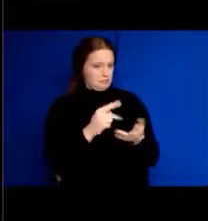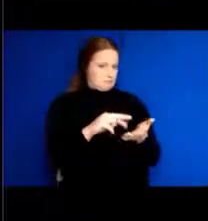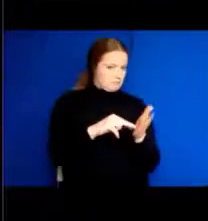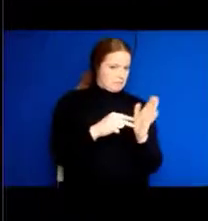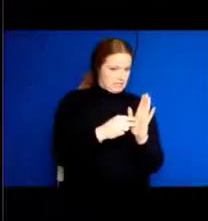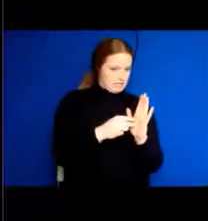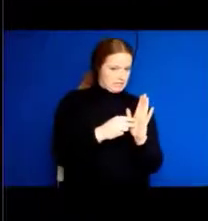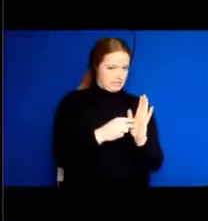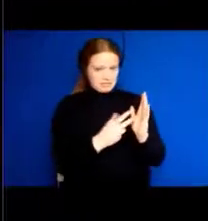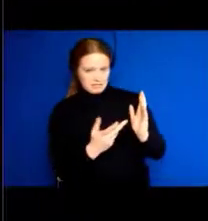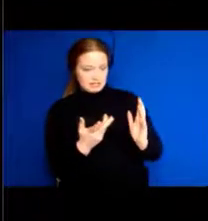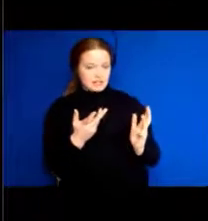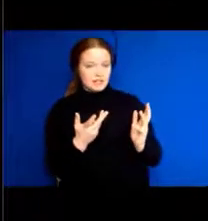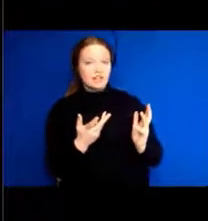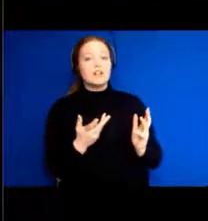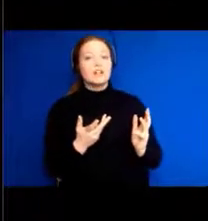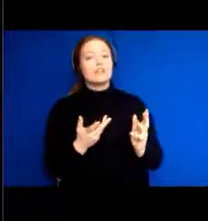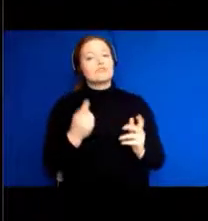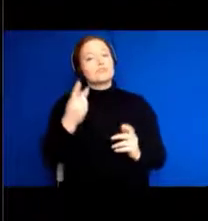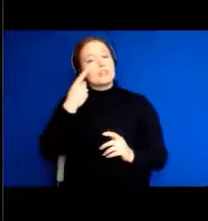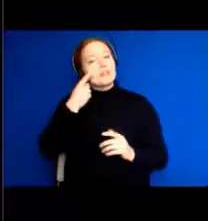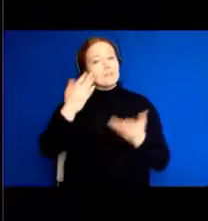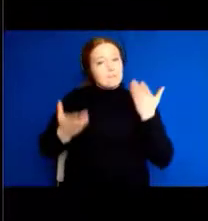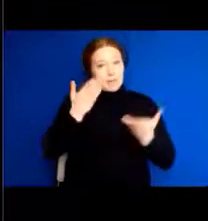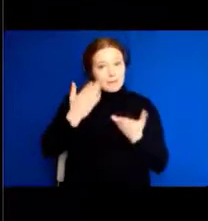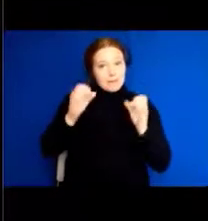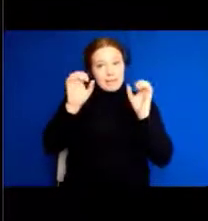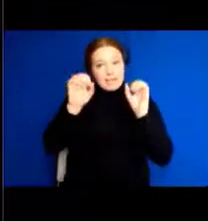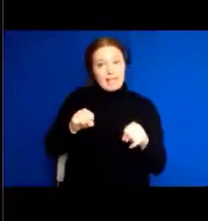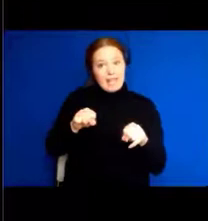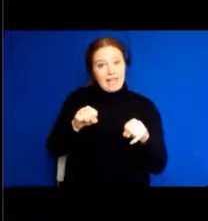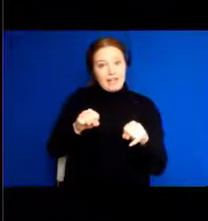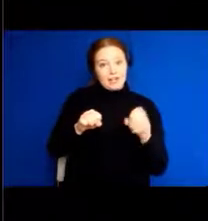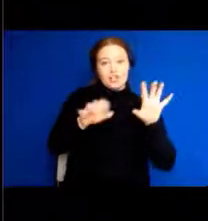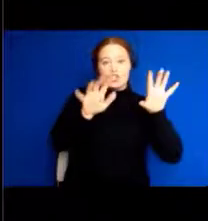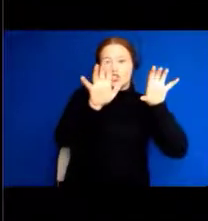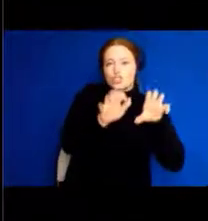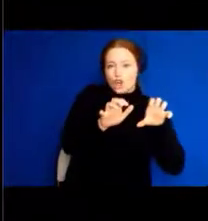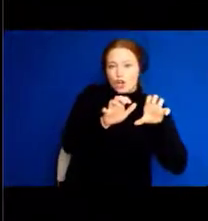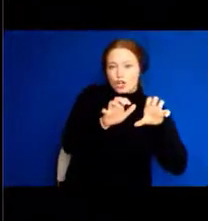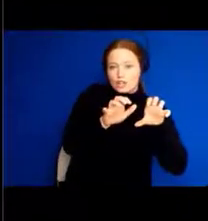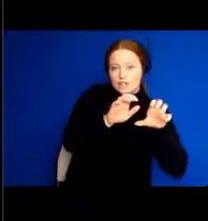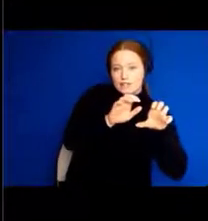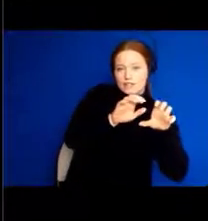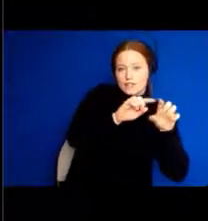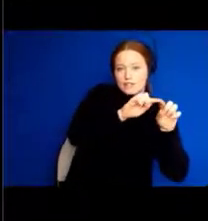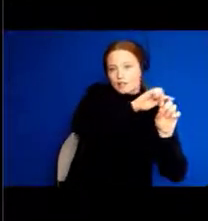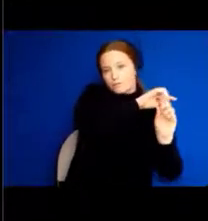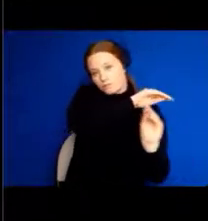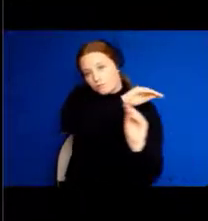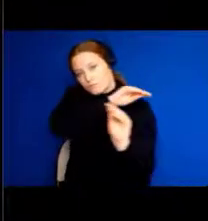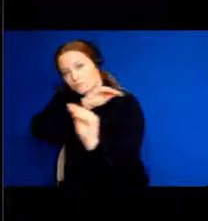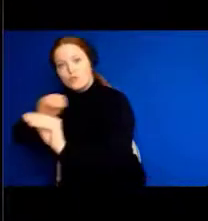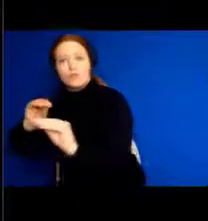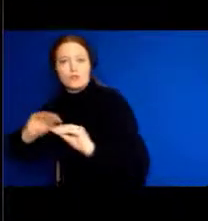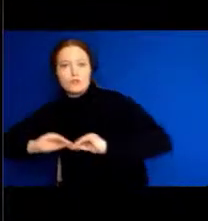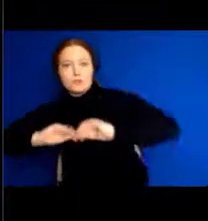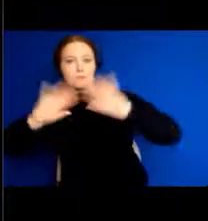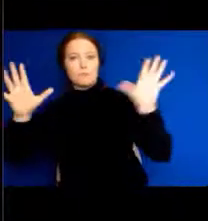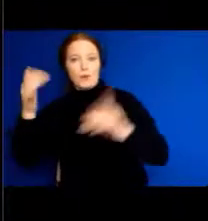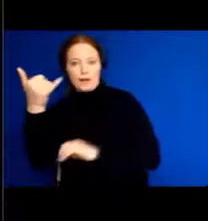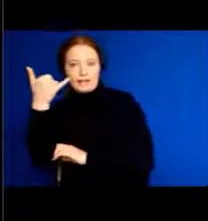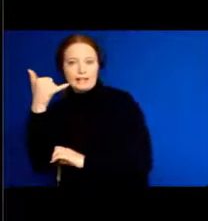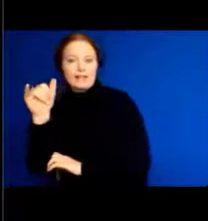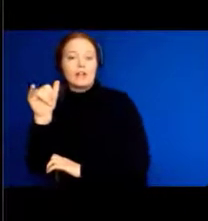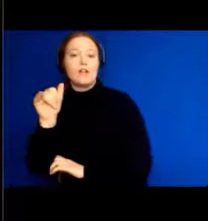the out of the darkness and into the bright, the yellow, like Myrna's painting, or for other people, worries about